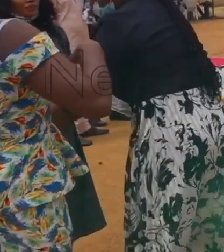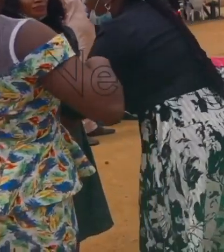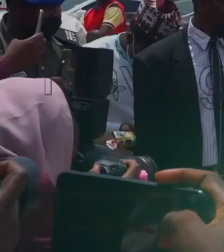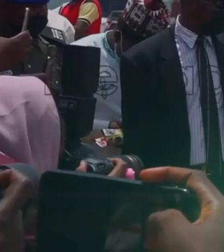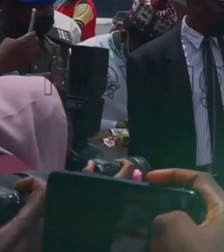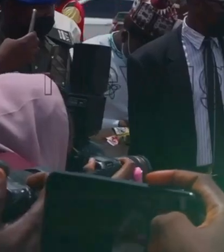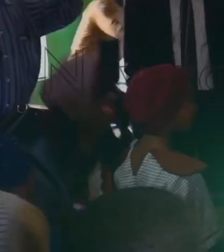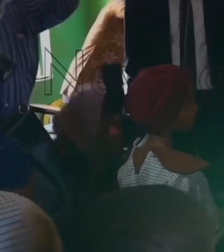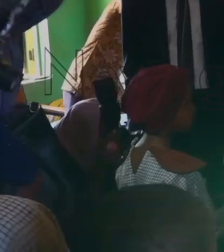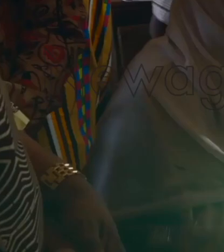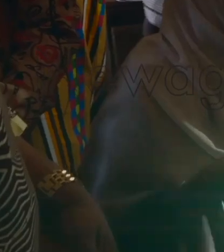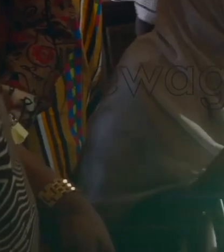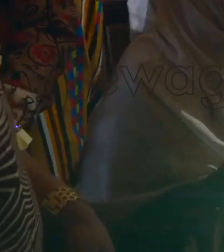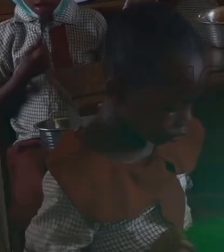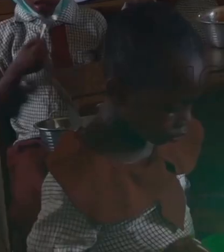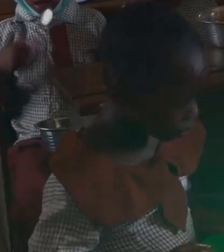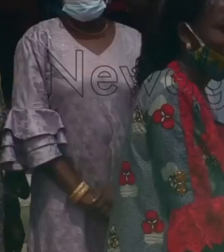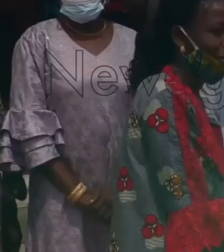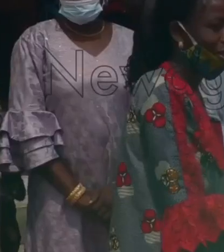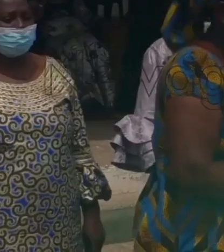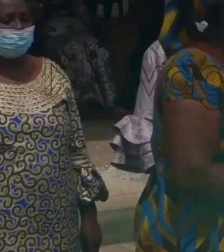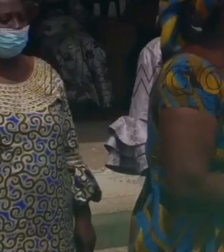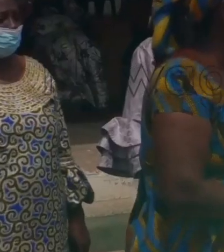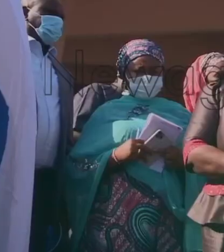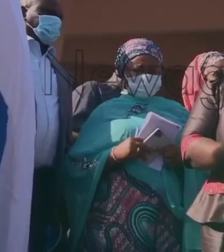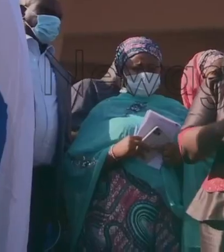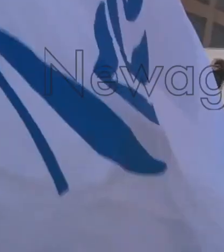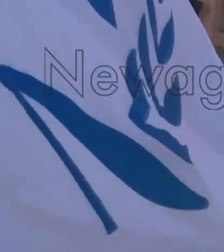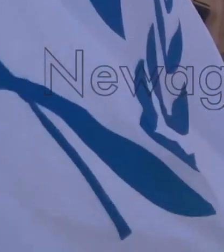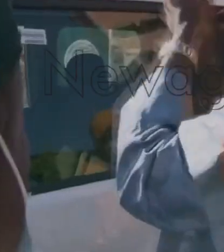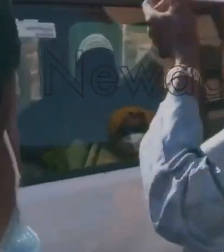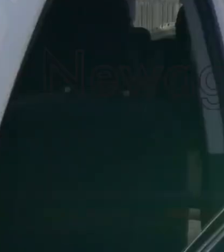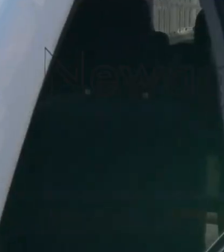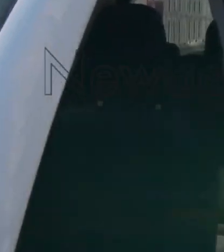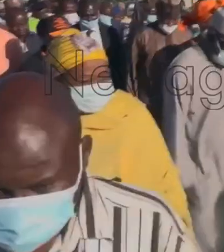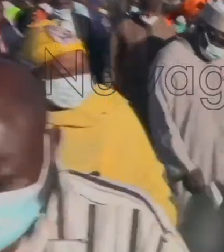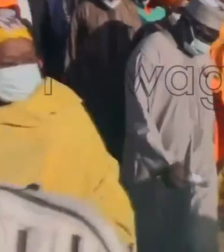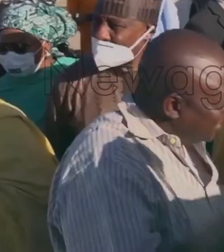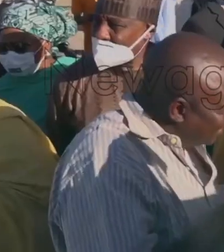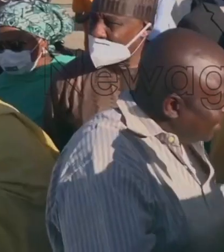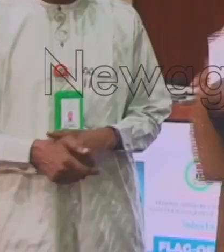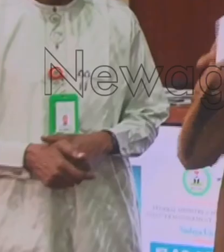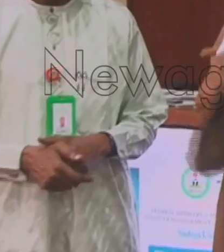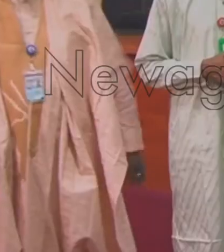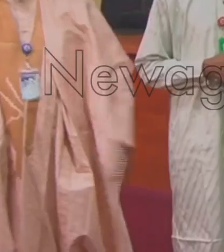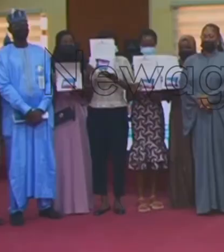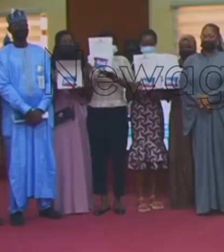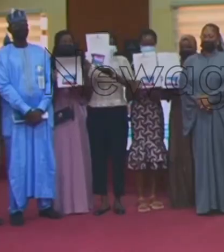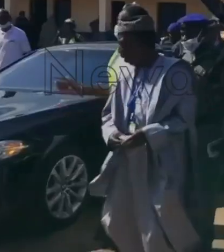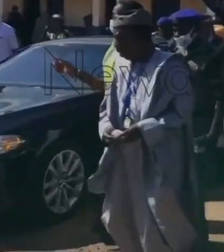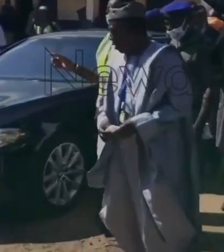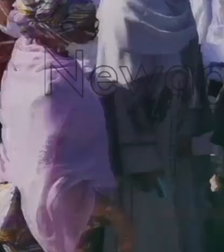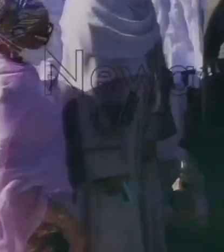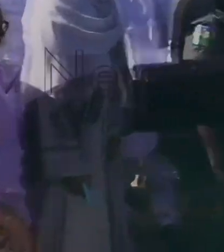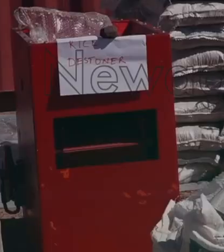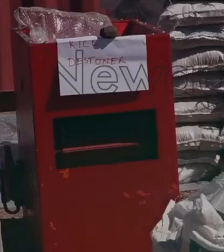I see that we are going through challenging times, and I see this woman running all about the country trying to help our people,